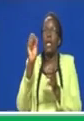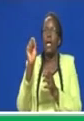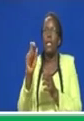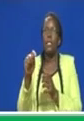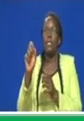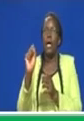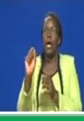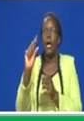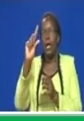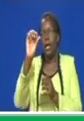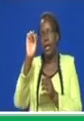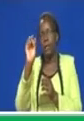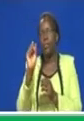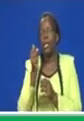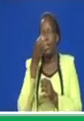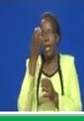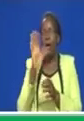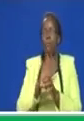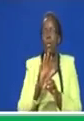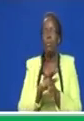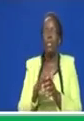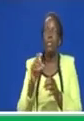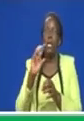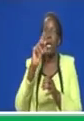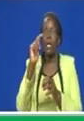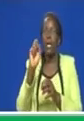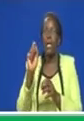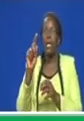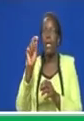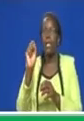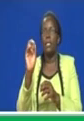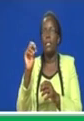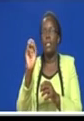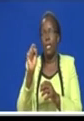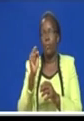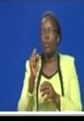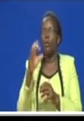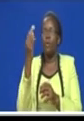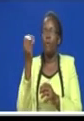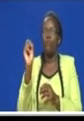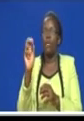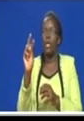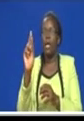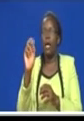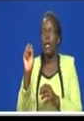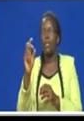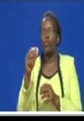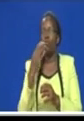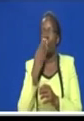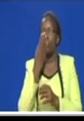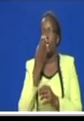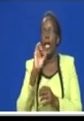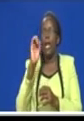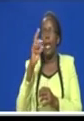There are various stylistic devices in poetry. We have the figures of speech like